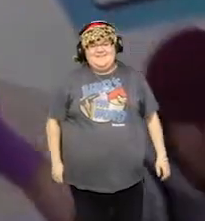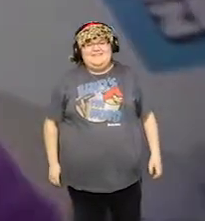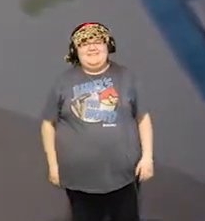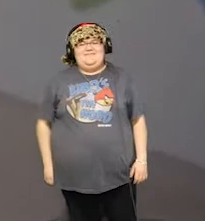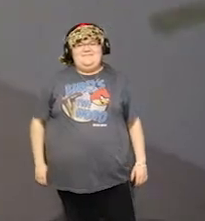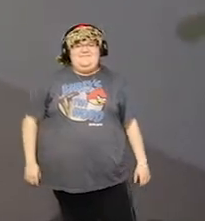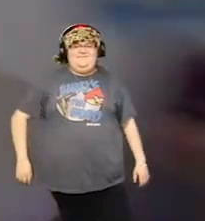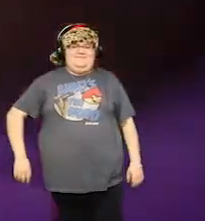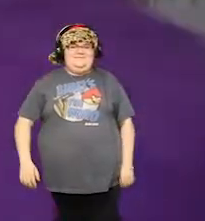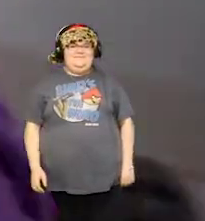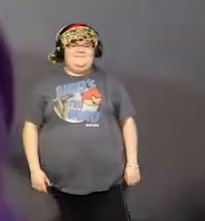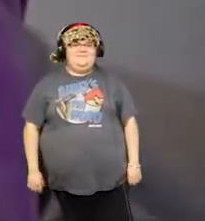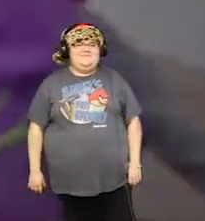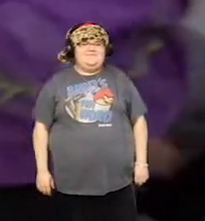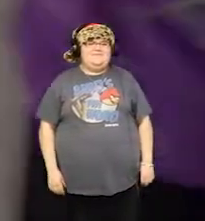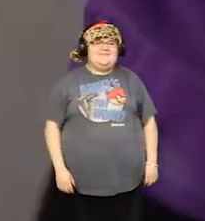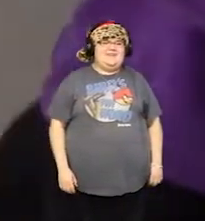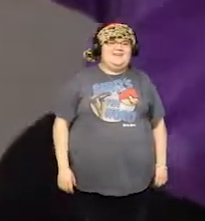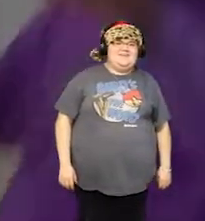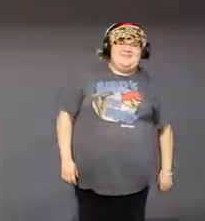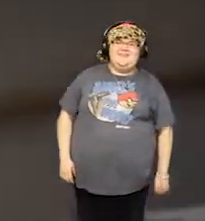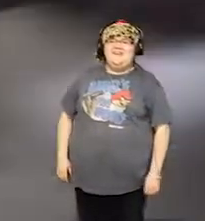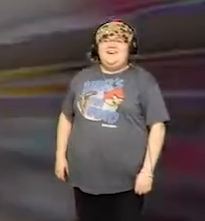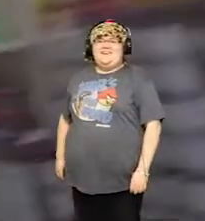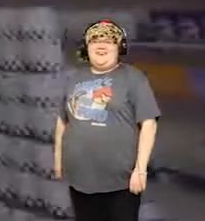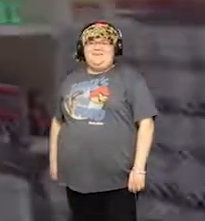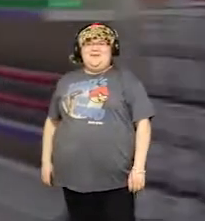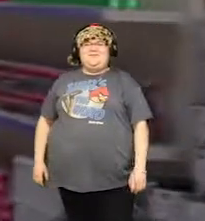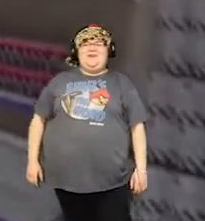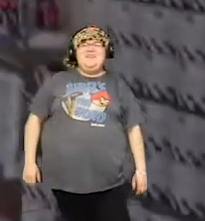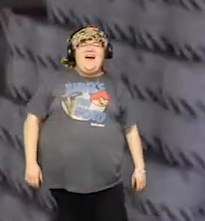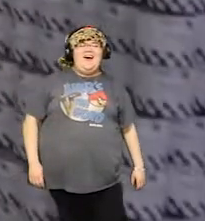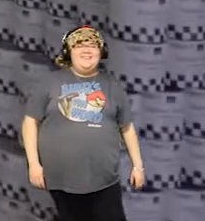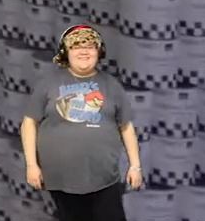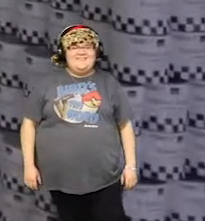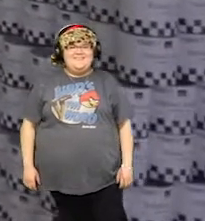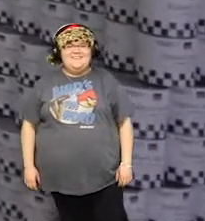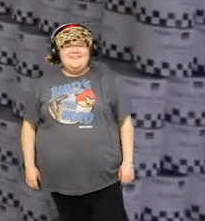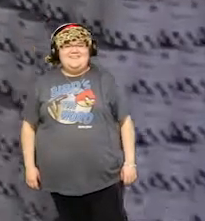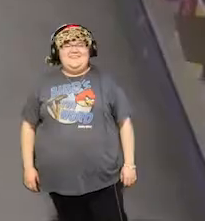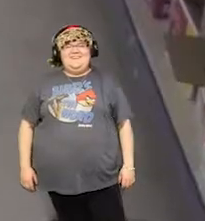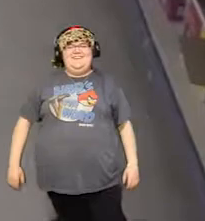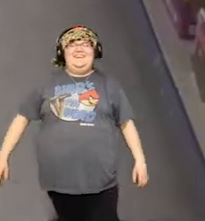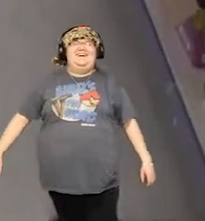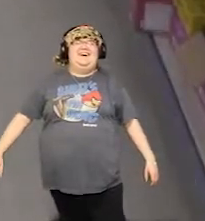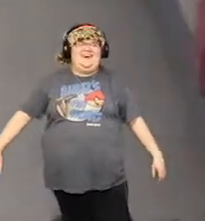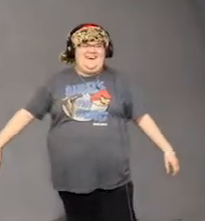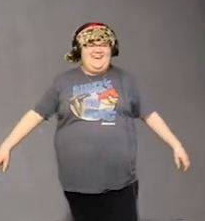Yes! Yeah. That's my guy. You know, if you cheat, I've got a piece of bread. No! I got a piece of bread. No!